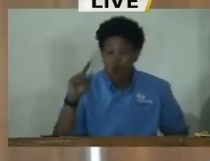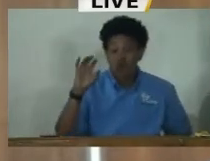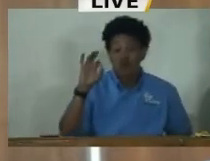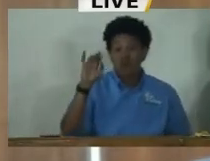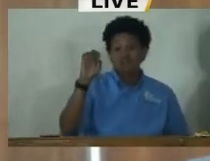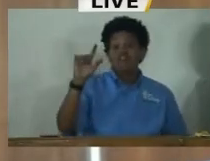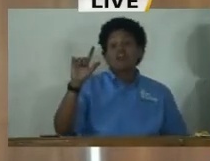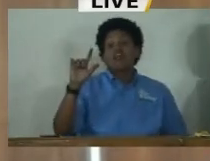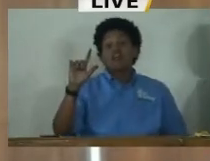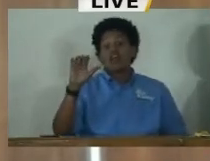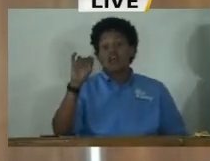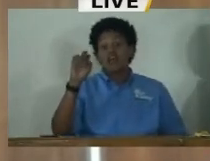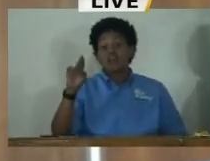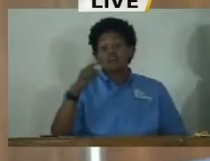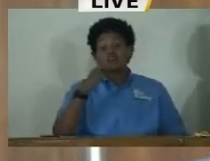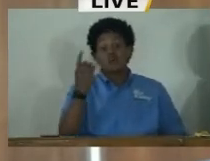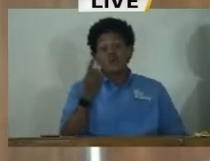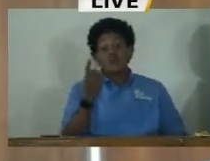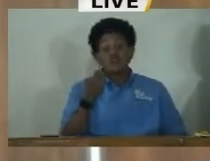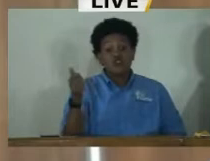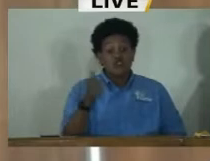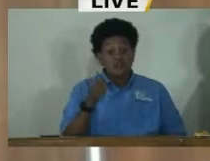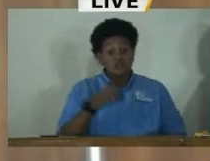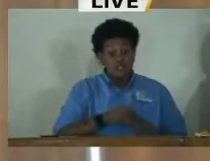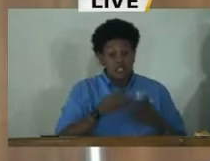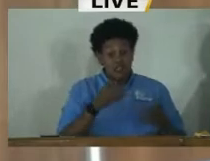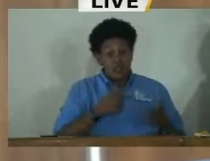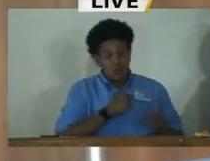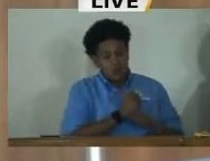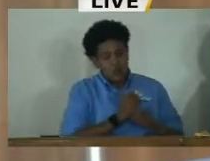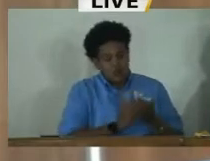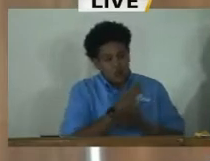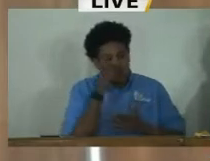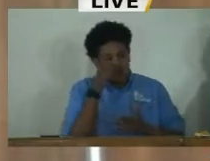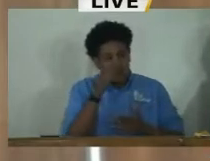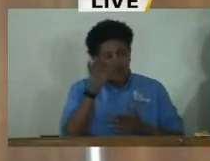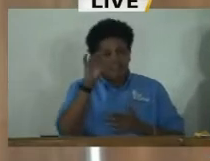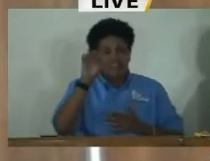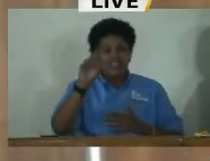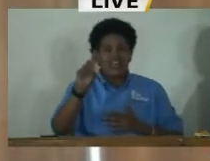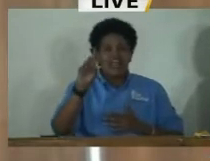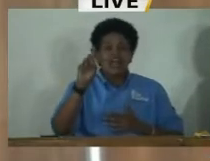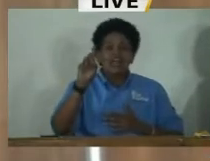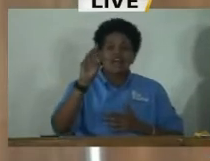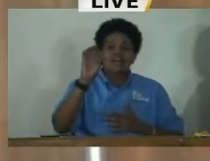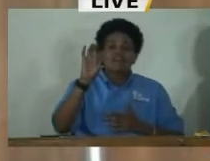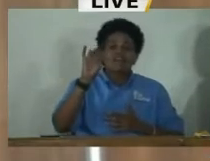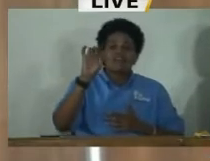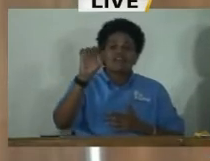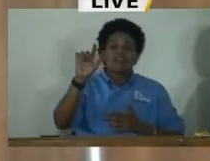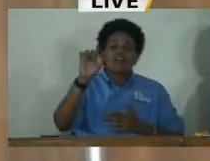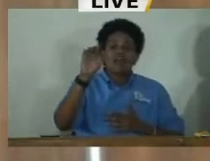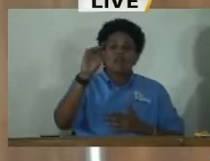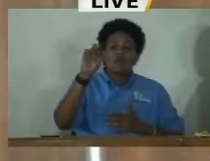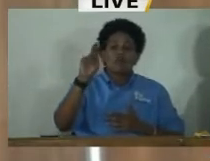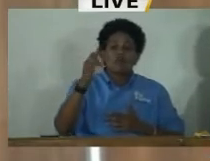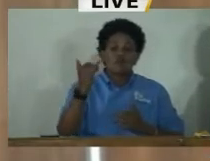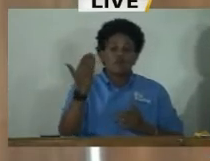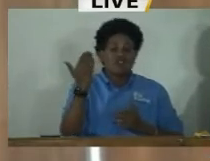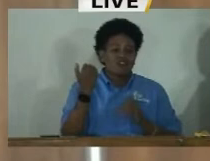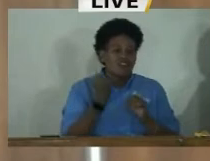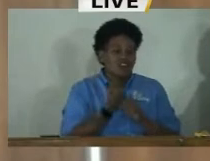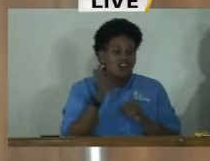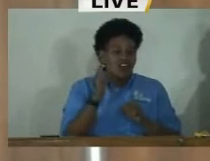said, look, since you're the only transportation in town, let us work through you. Madam Speaker, it's now 15 years later, and it would appear